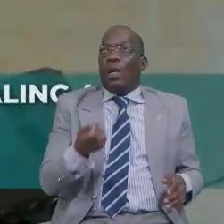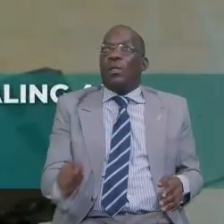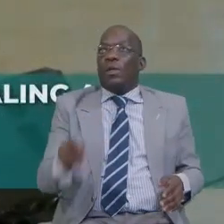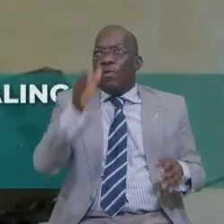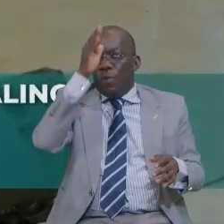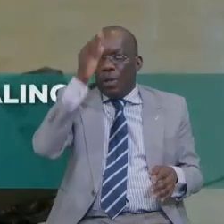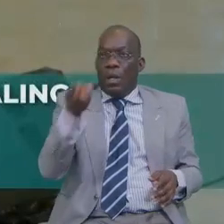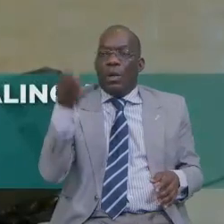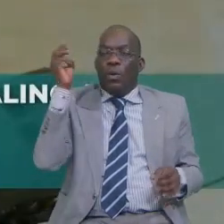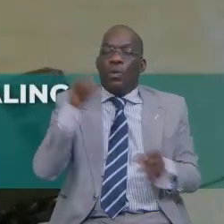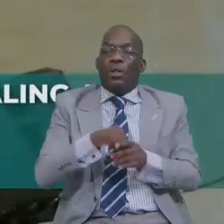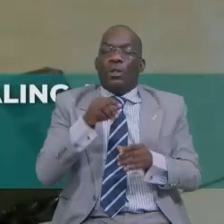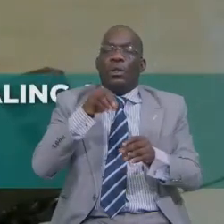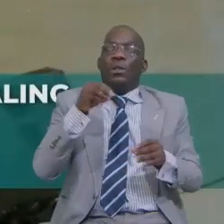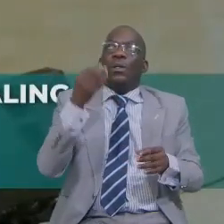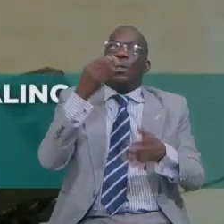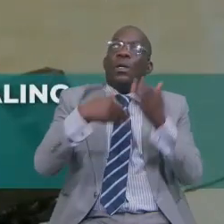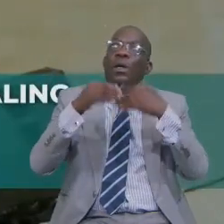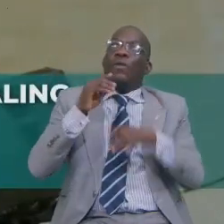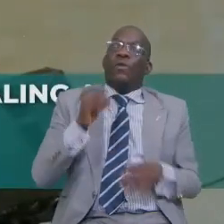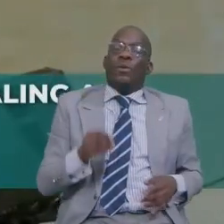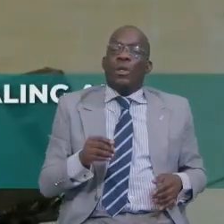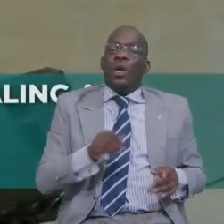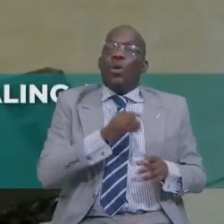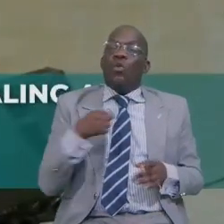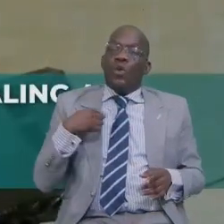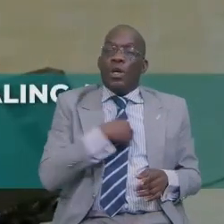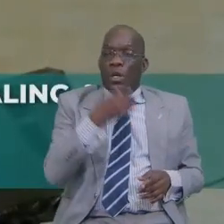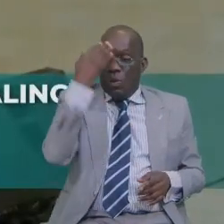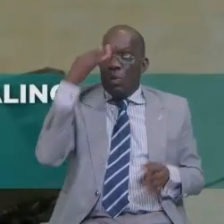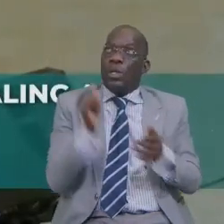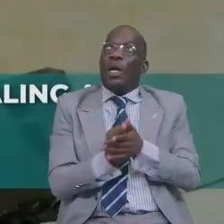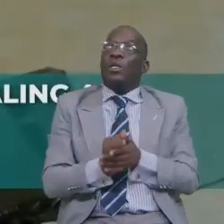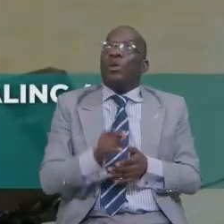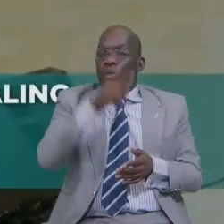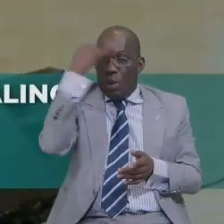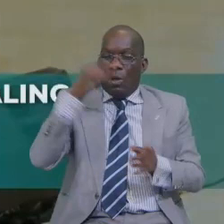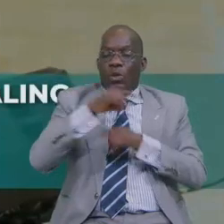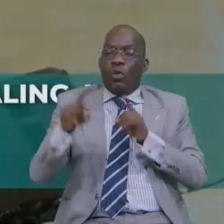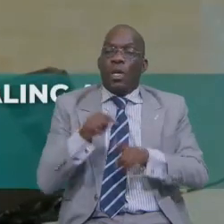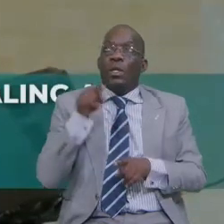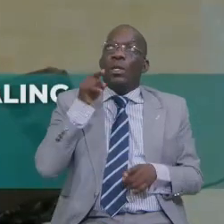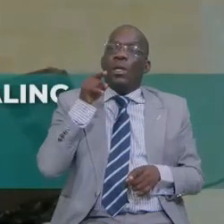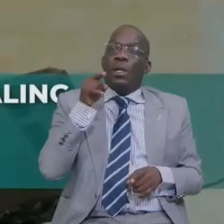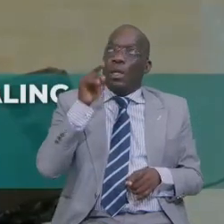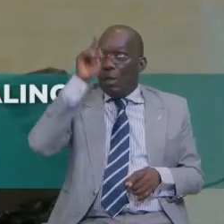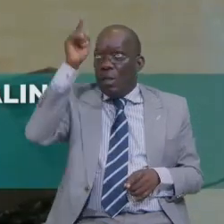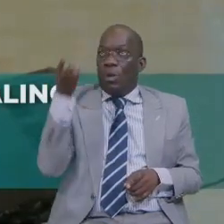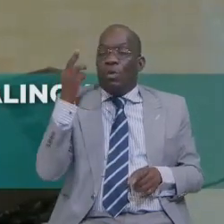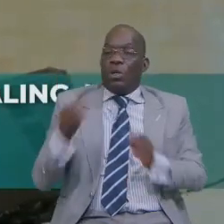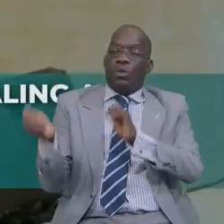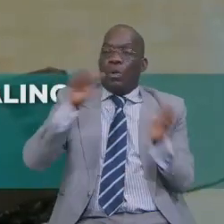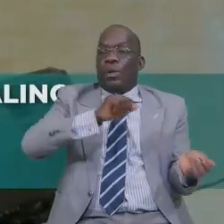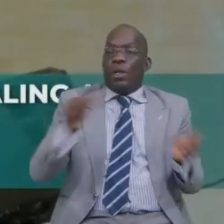heaven. We know that because when he was baptized, as he was coming out of the water, a voice